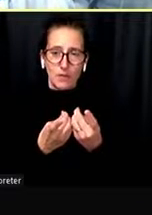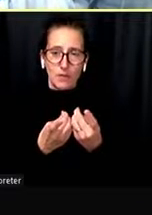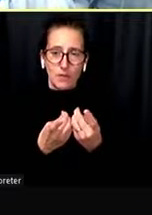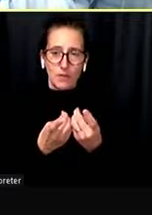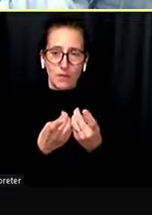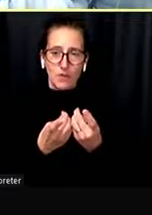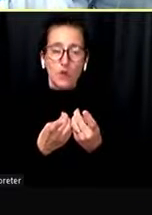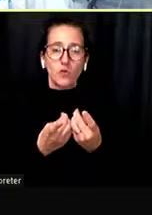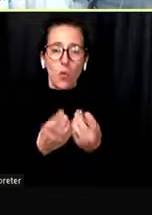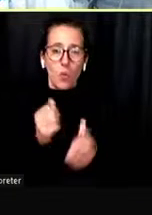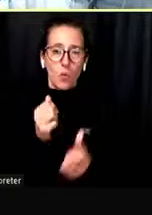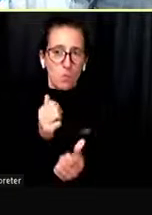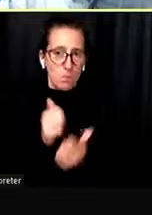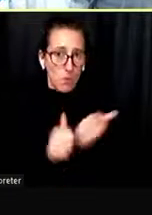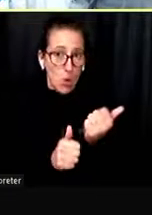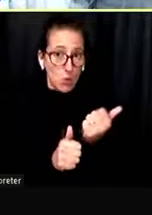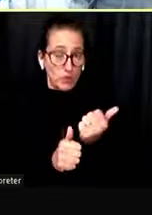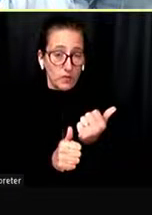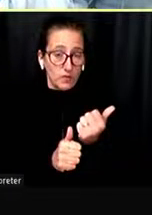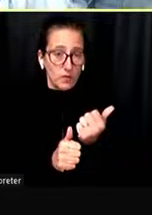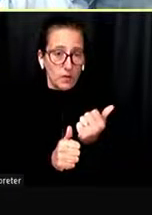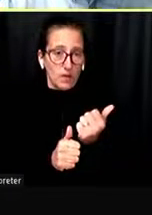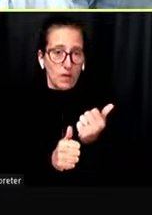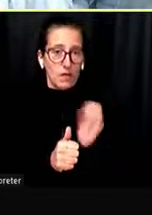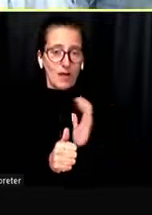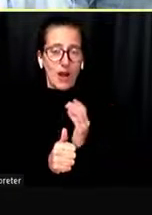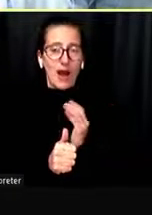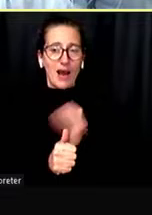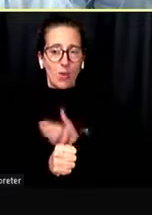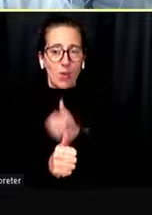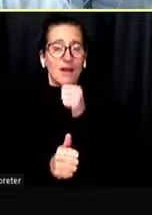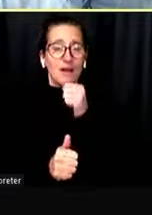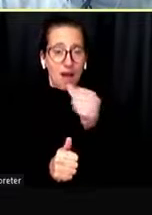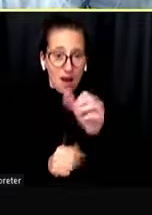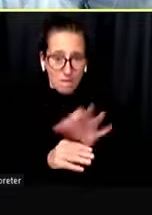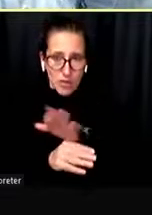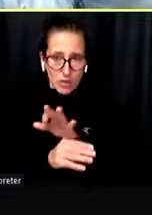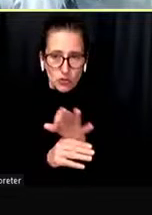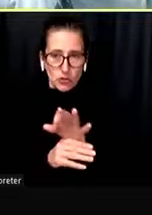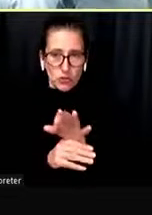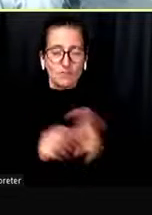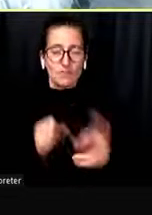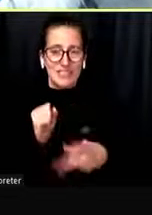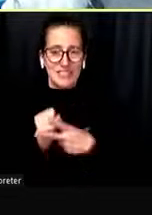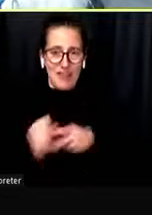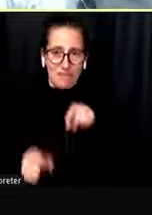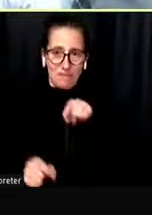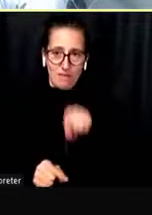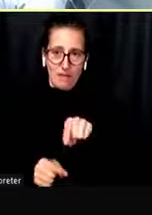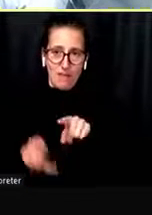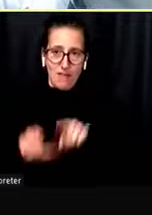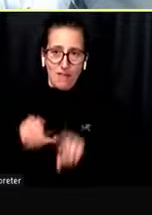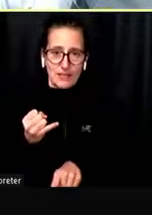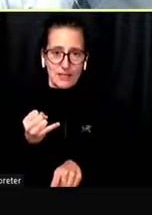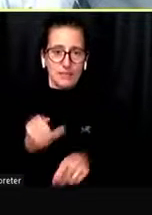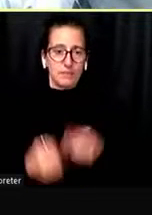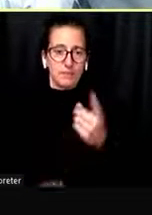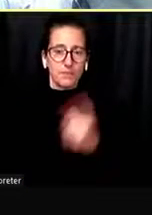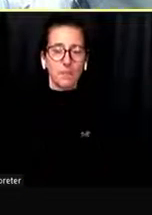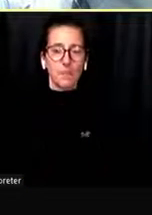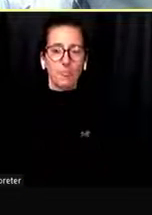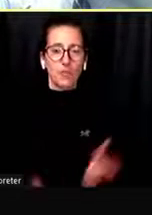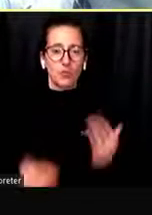particular functional area is where the county's contingency, a part of the county's contingency resides. Next slide, please.